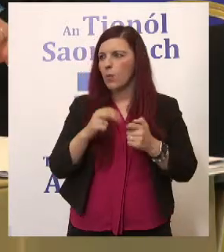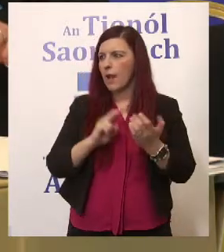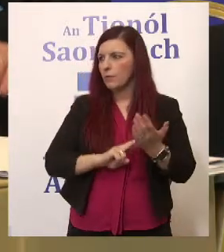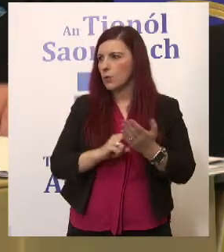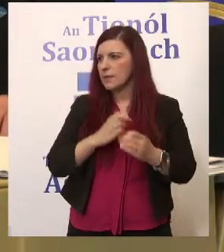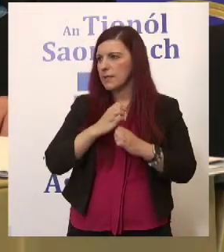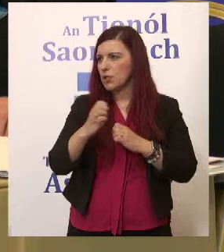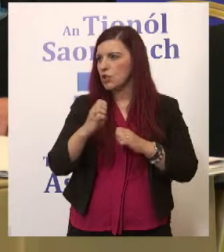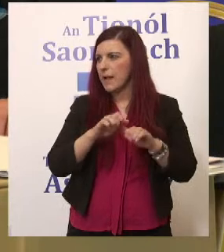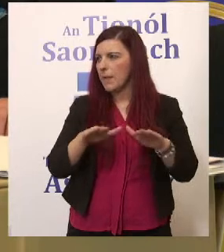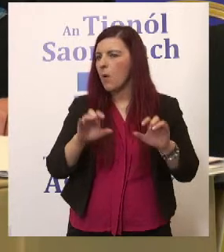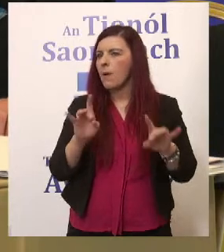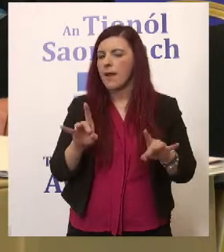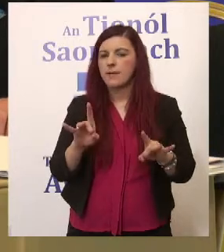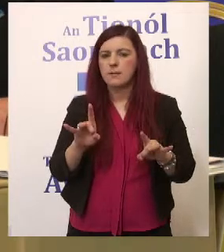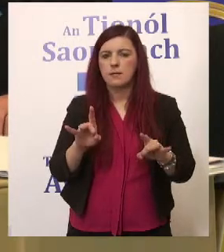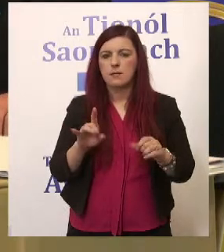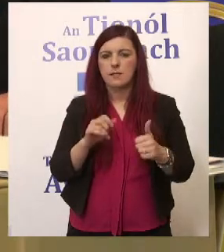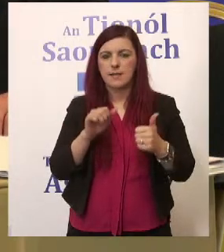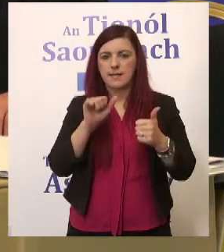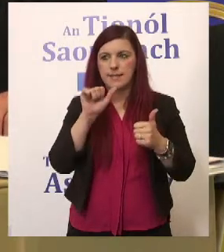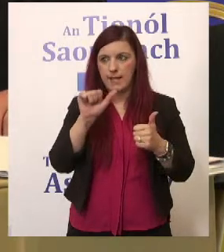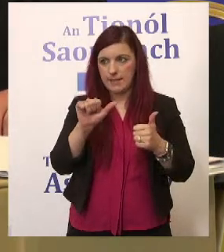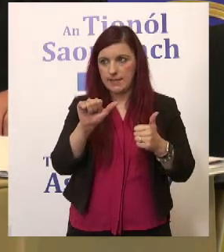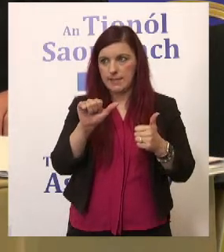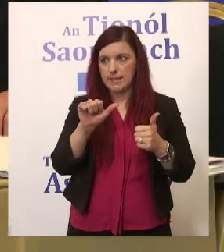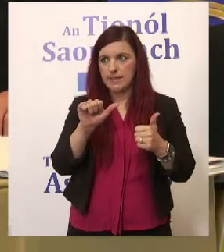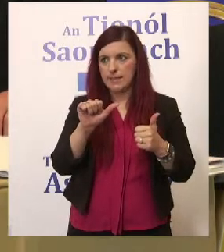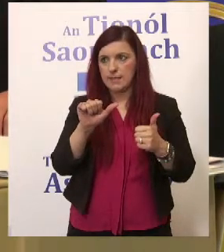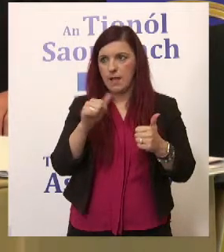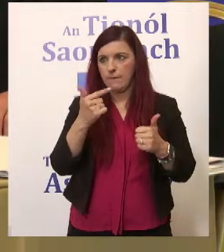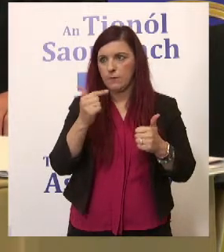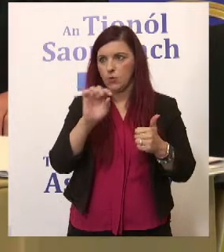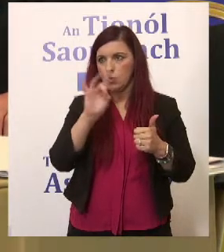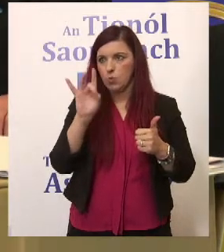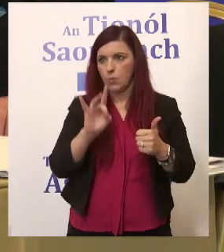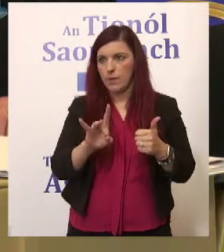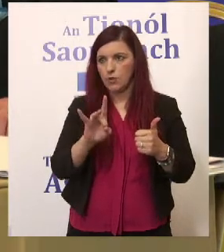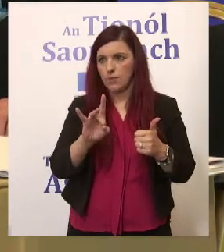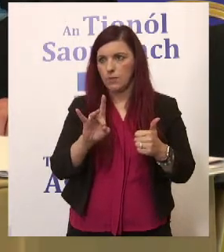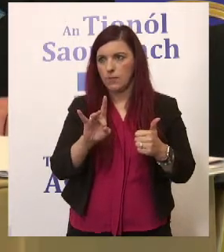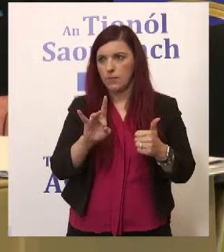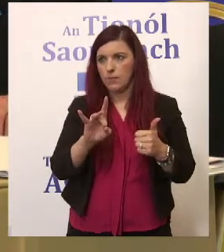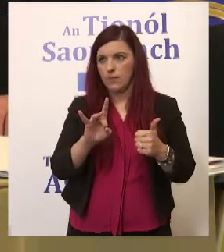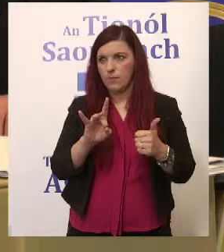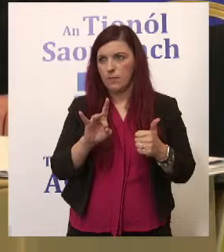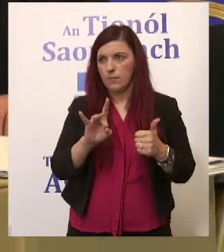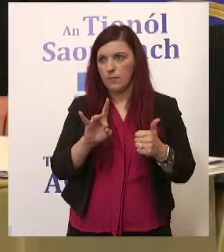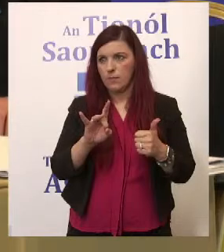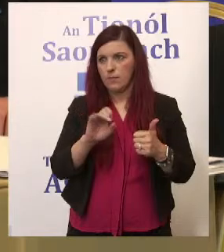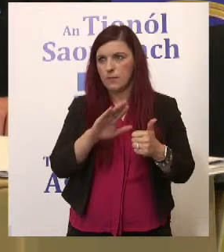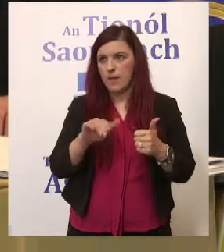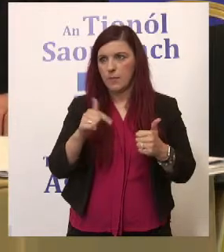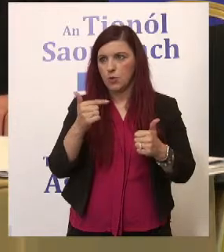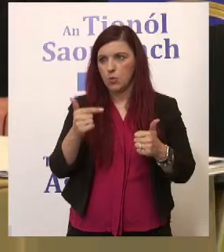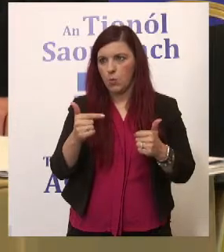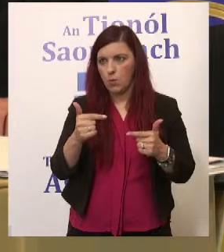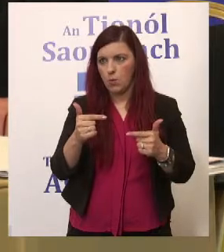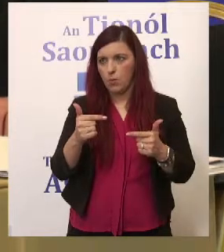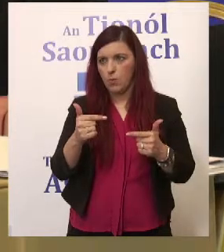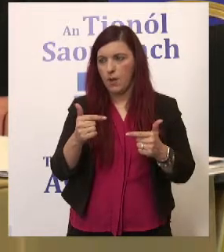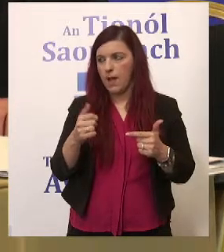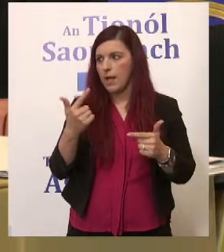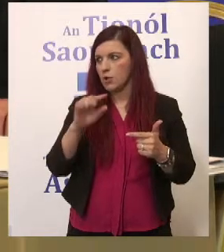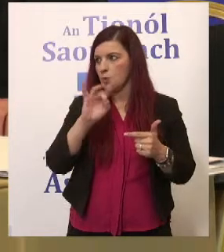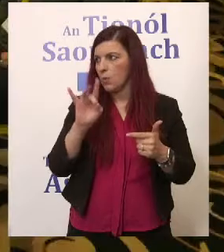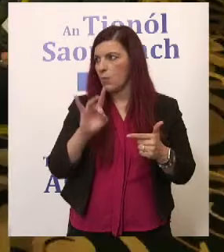So it'll be in this order. Table 6, you have 2 questions. You might just consider which one you'd like to ask. Then we go to table 2. You also had 2 questions,